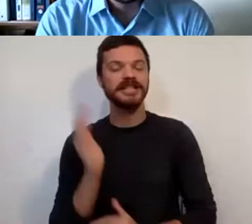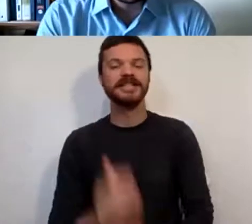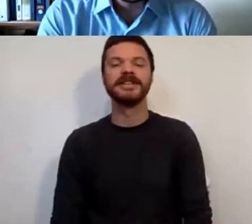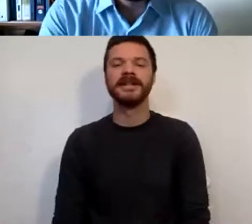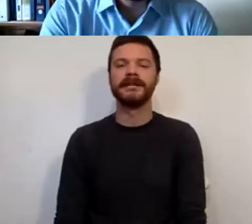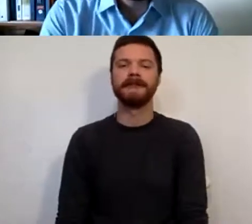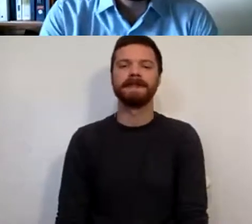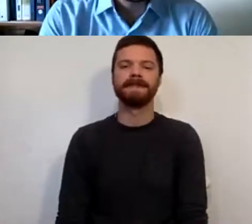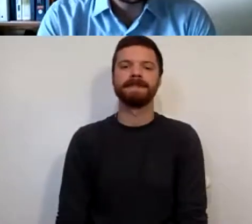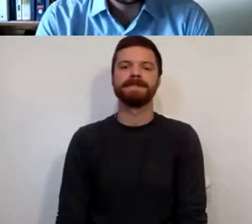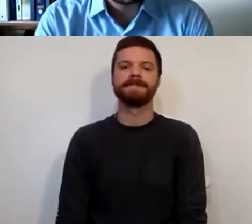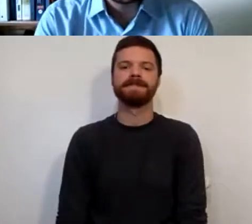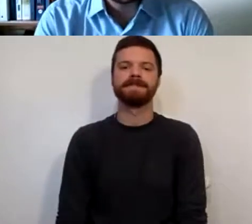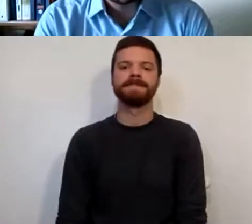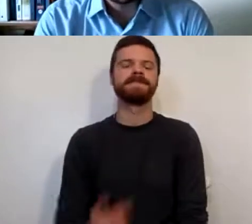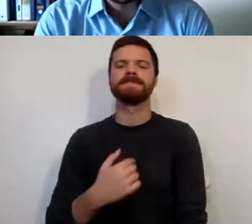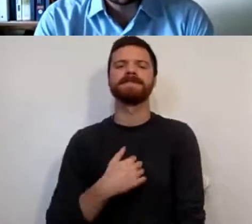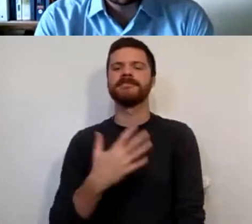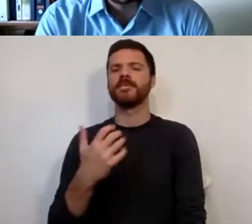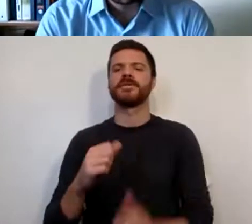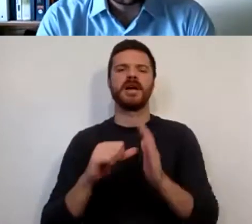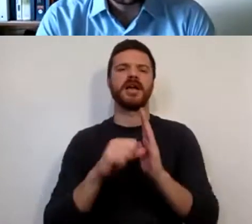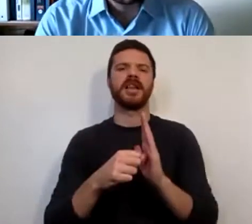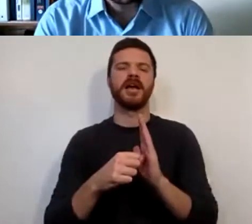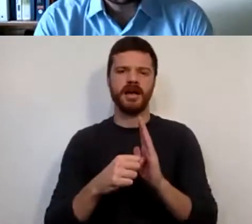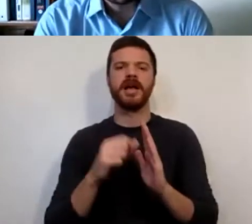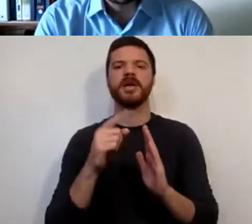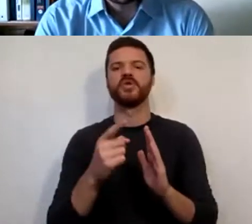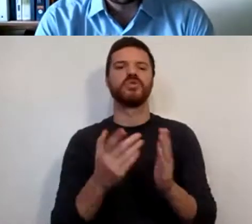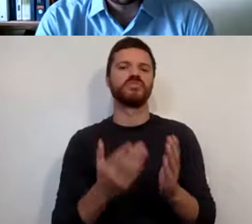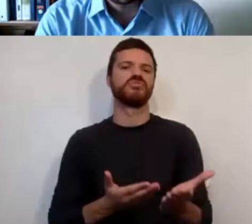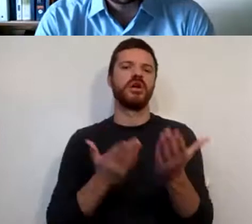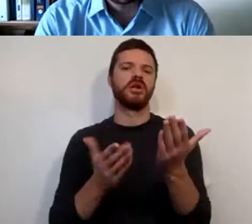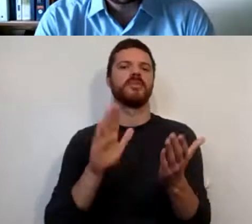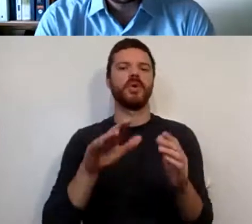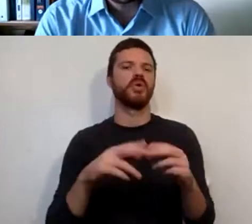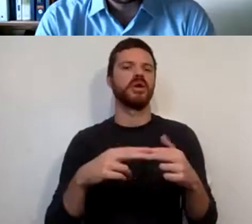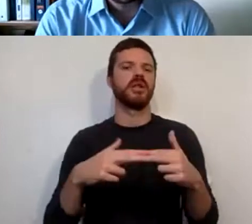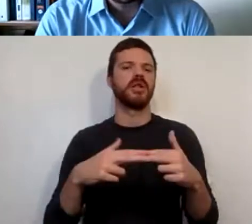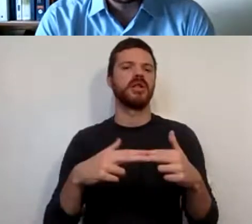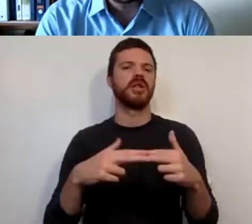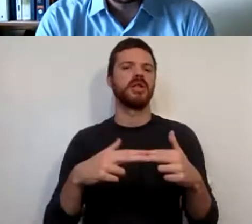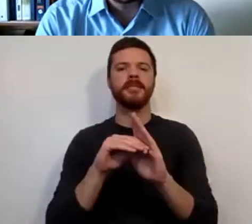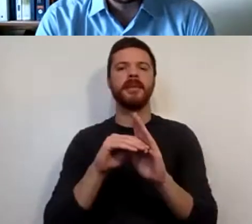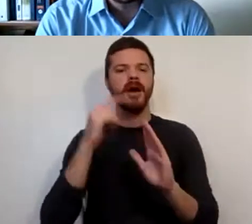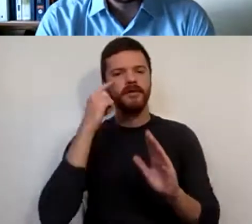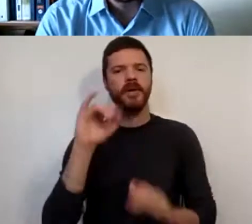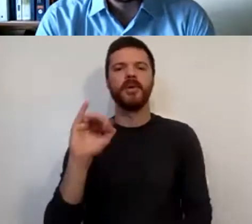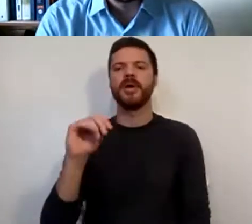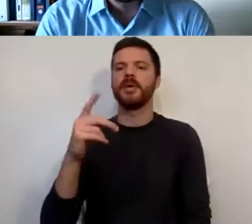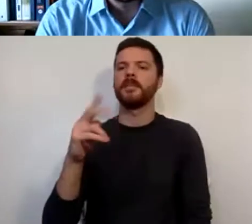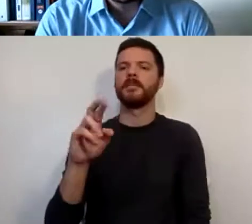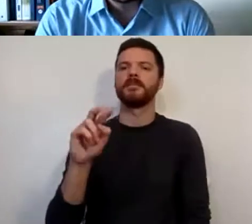I just want to highlight, so you brought it up on your slides, the model for improvement, which